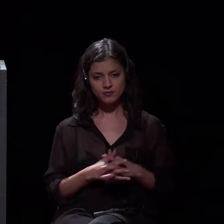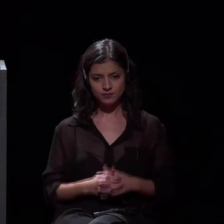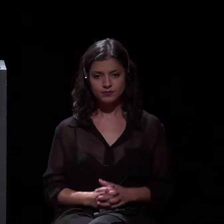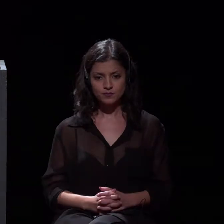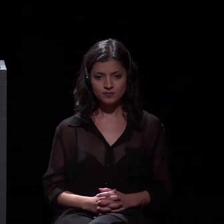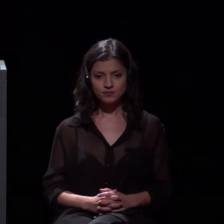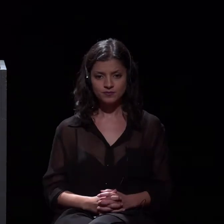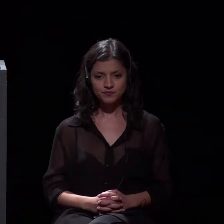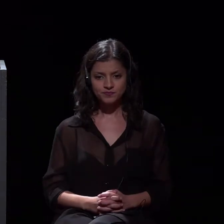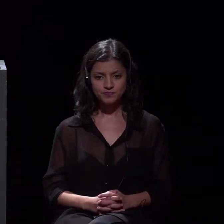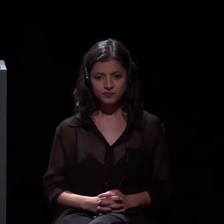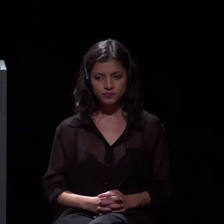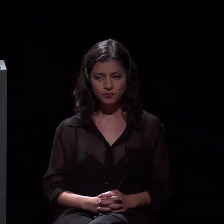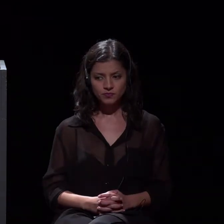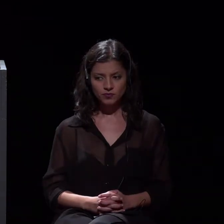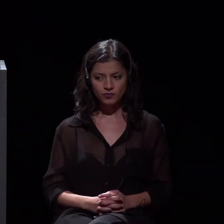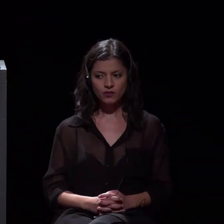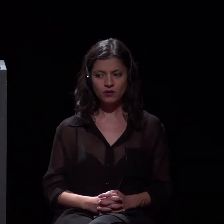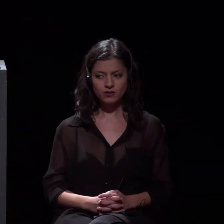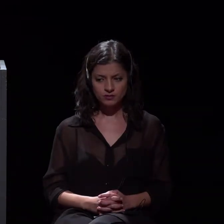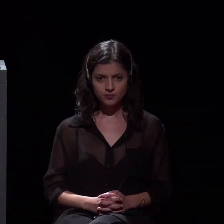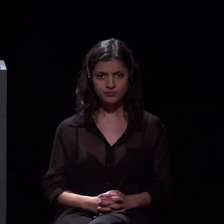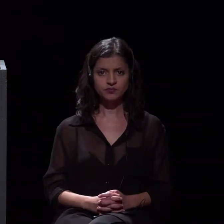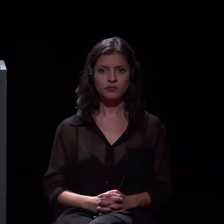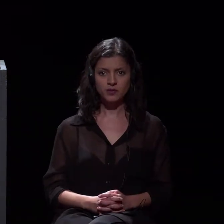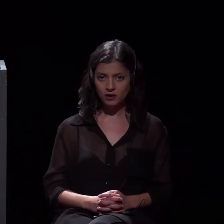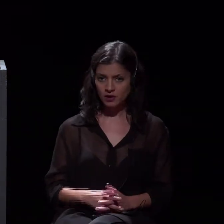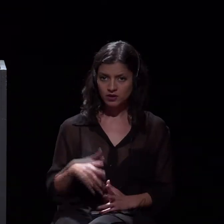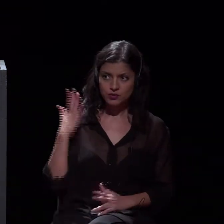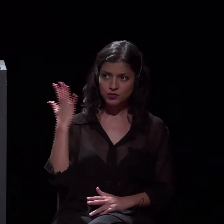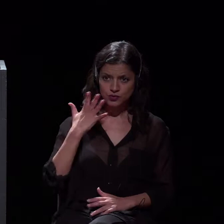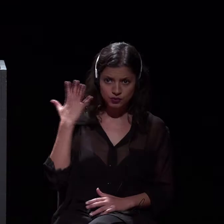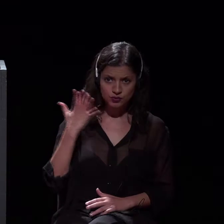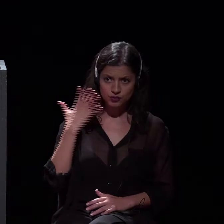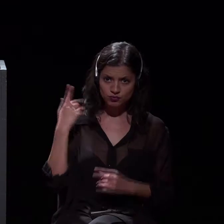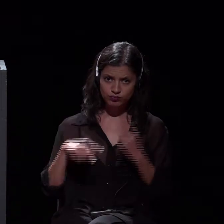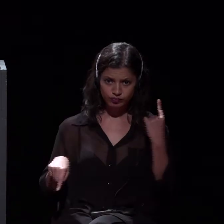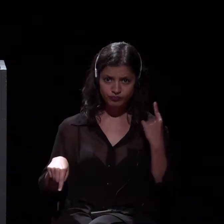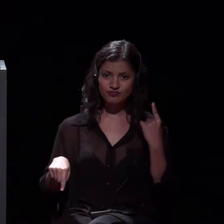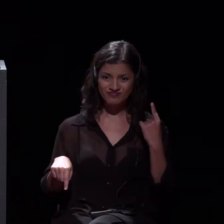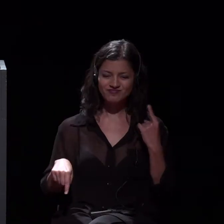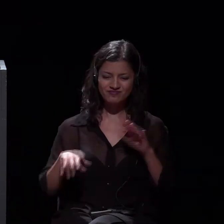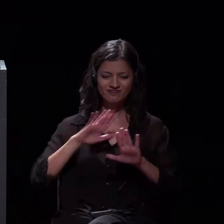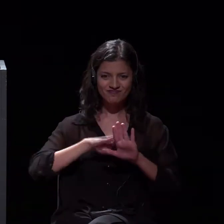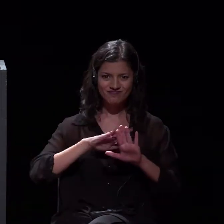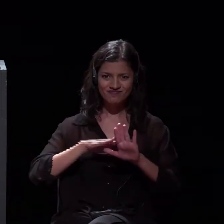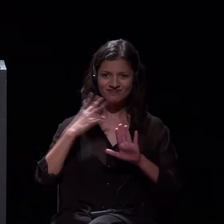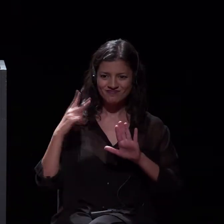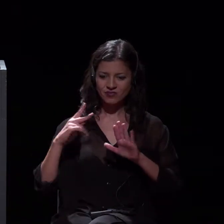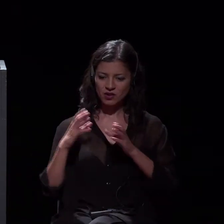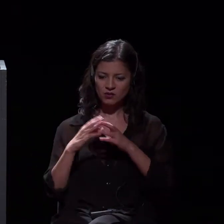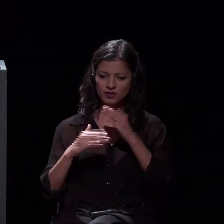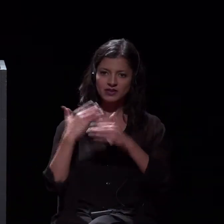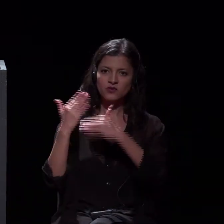in the articulation of a counter-discourse to the rhetoric of developmentalism, it is possible to identify an engagement with the